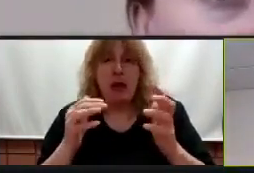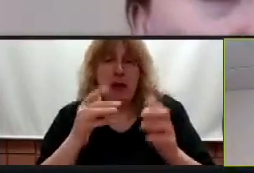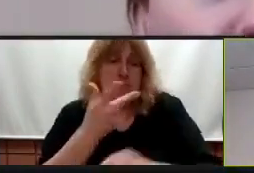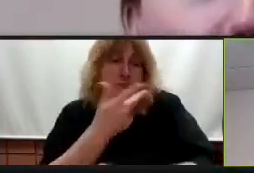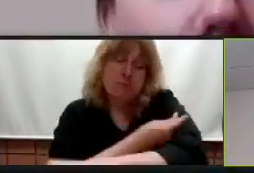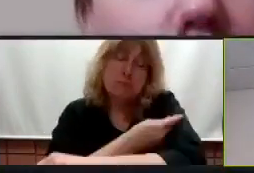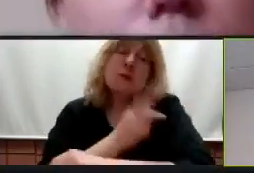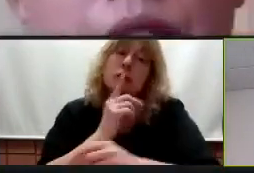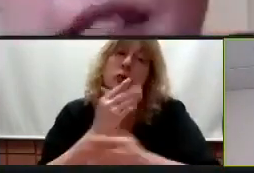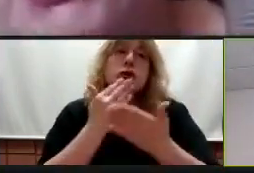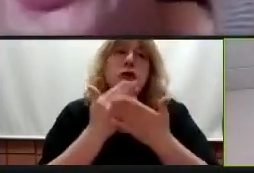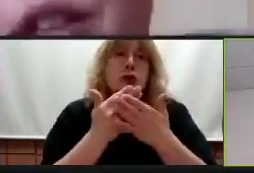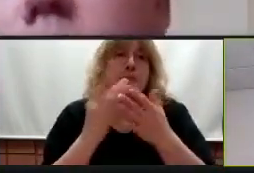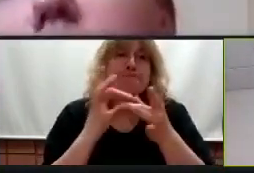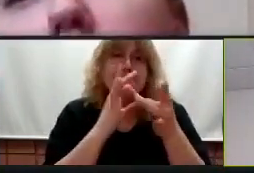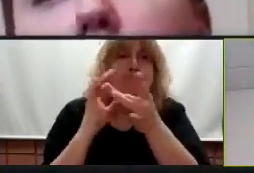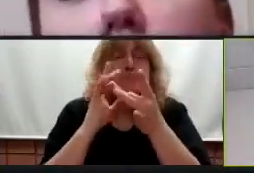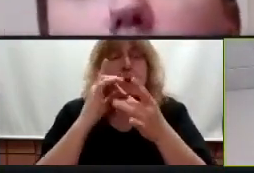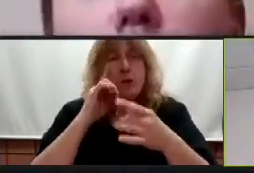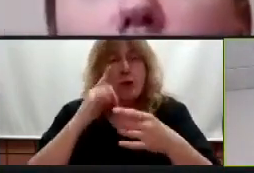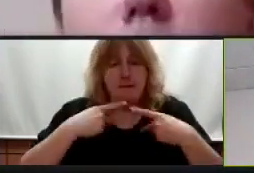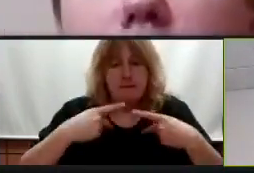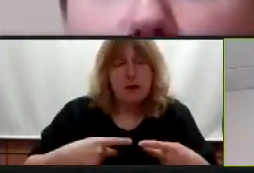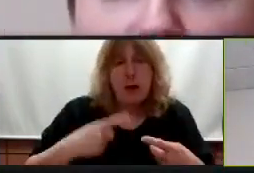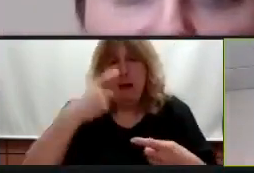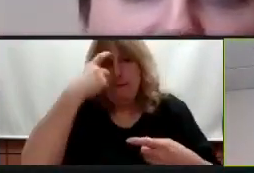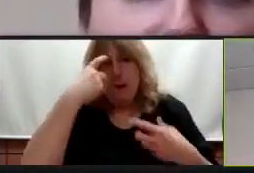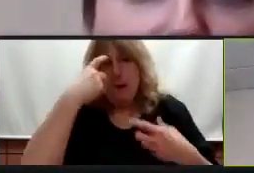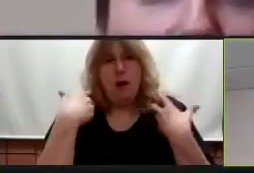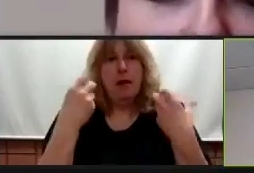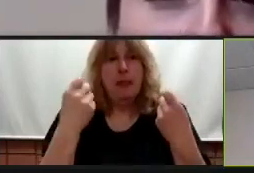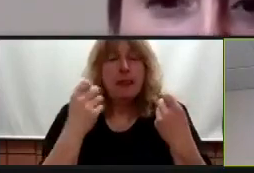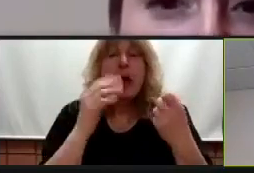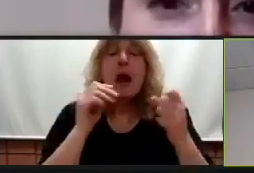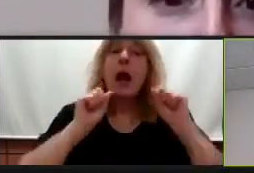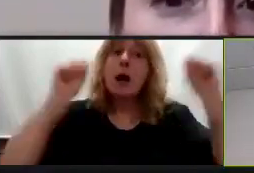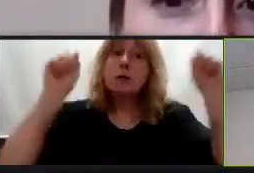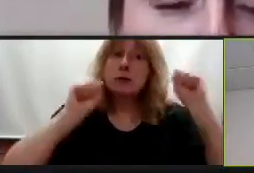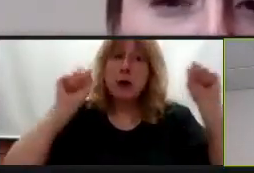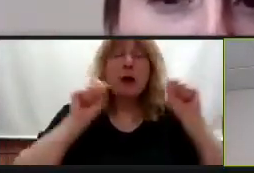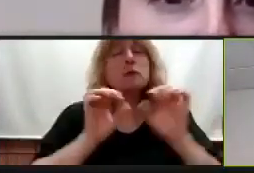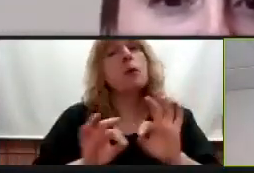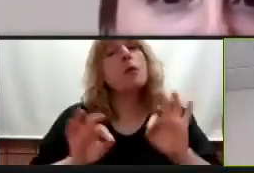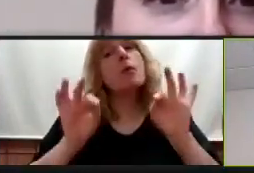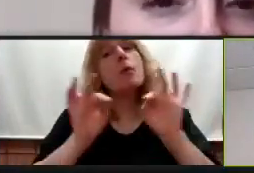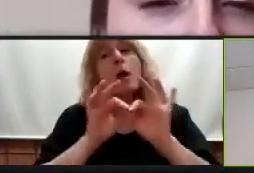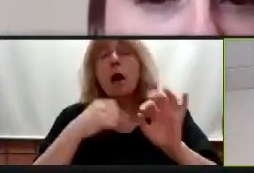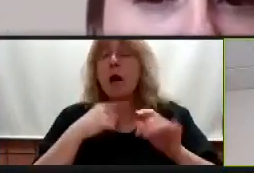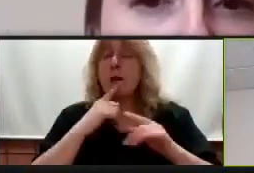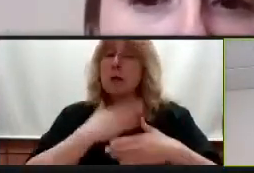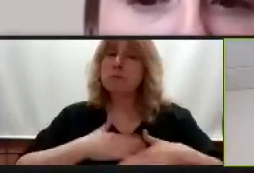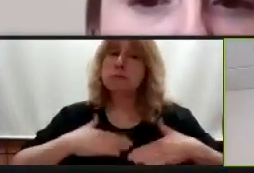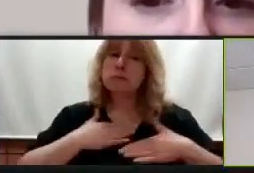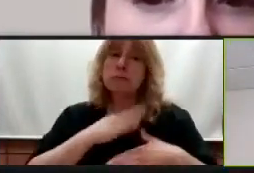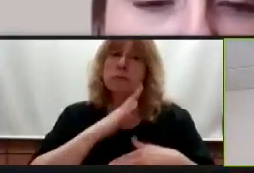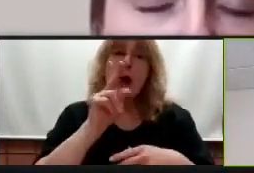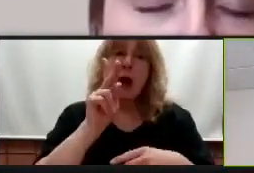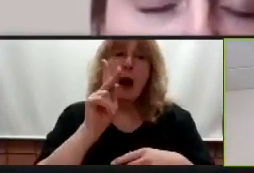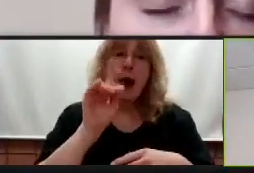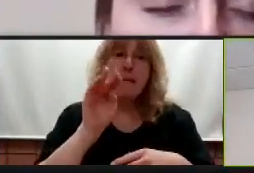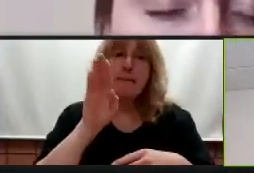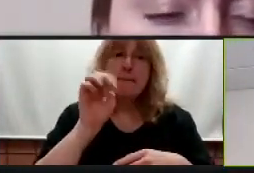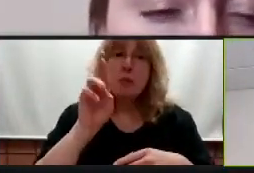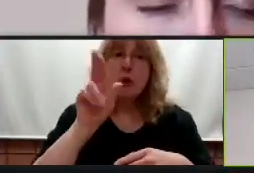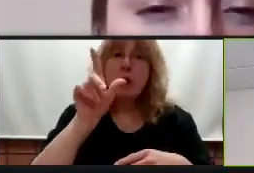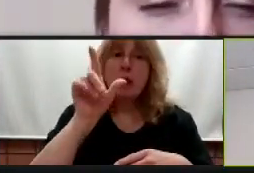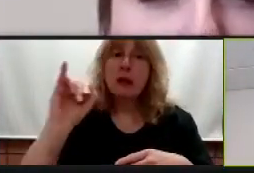Exercise is really important, like we've talked about. I really appreciated Kimberly's yoga practice because I think it's really key to link breath and movement